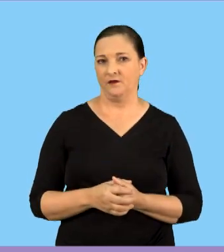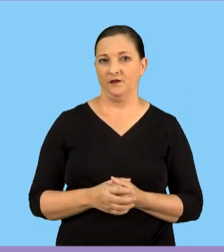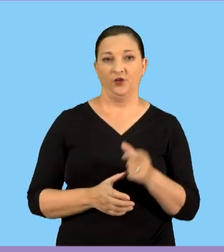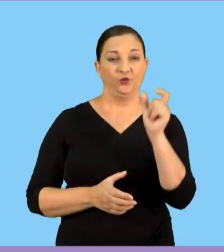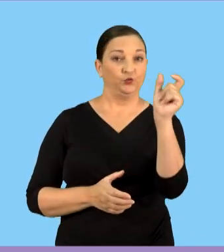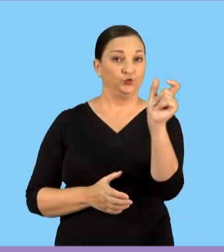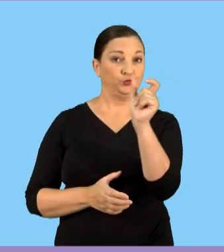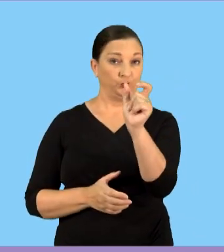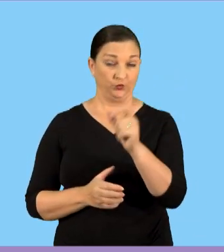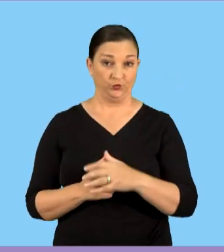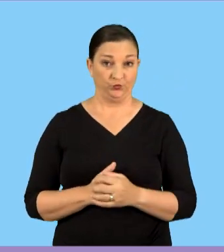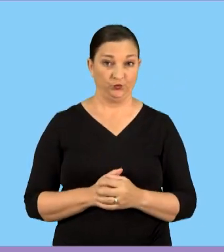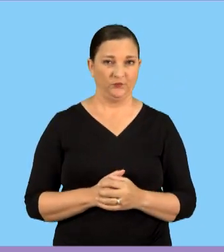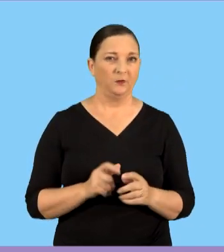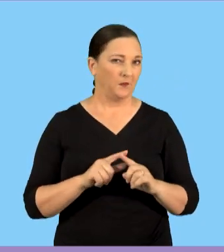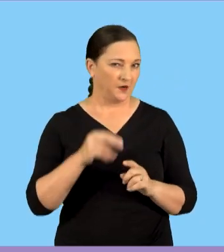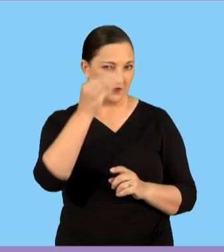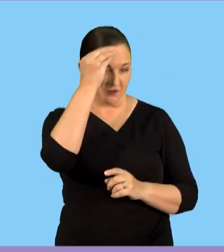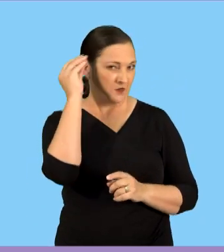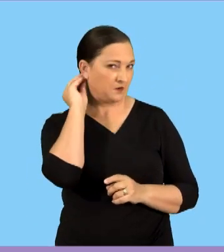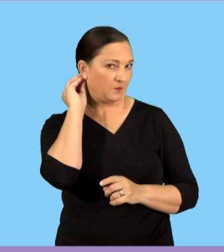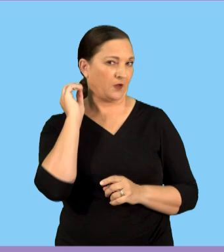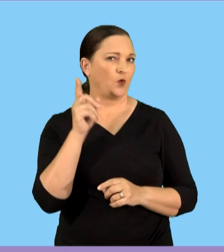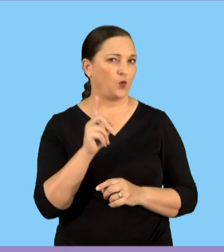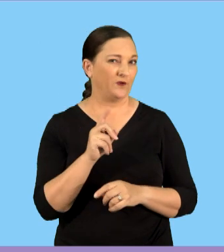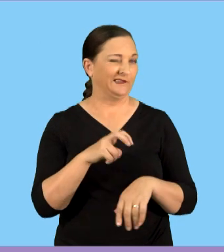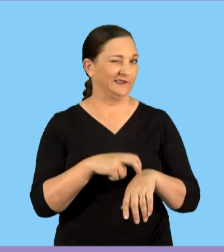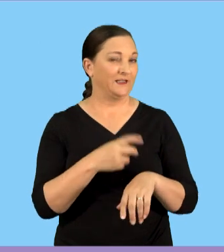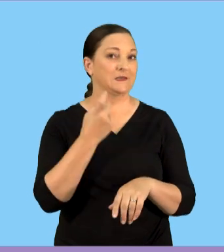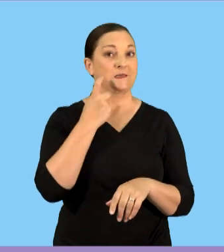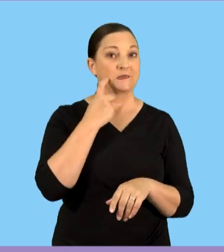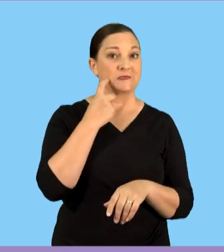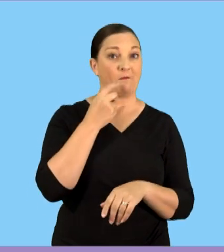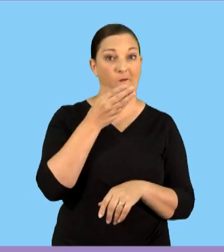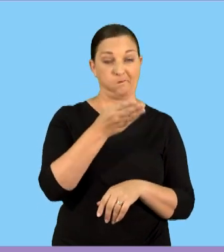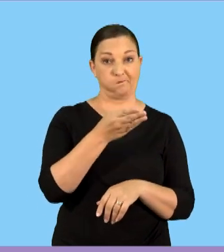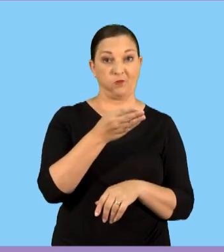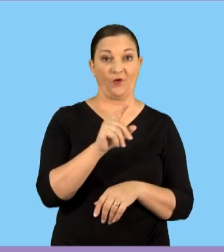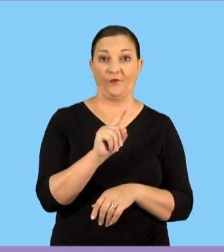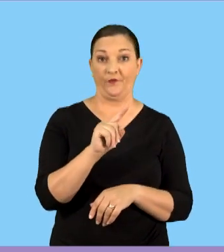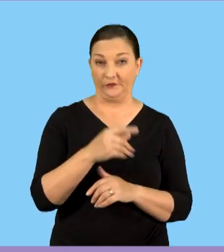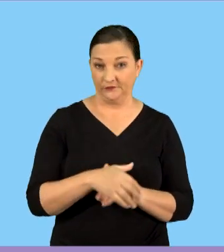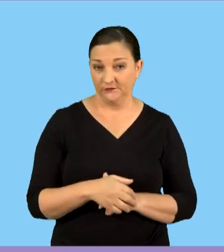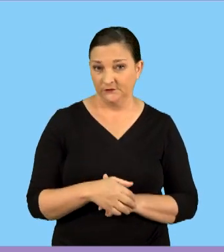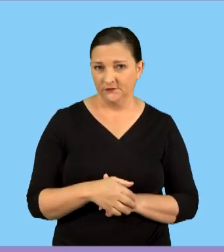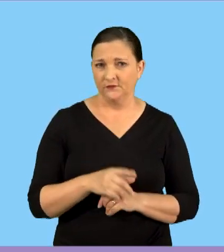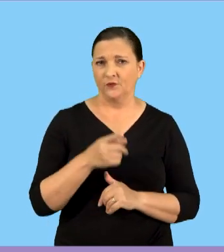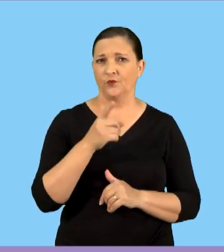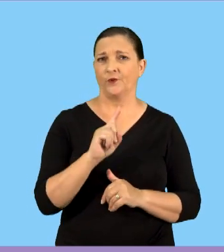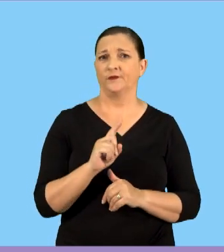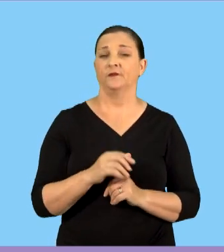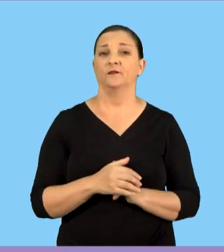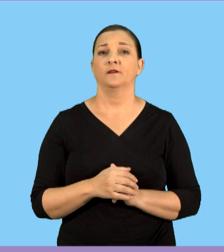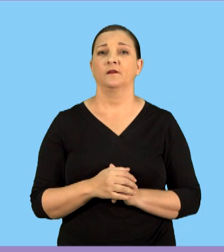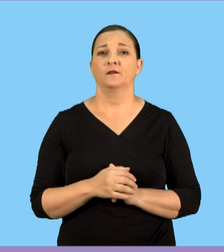there? That is 2 terms. But now remember, if we are asked to simplify this expression first, then we would